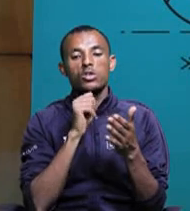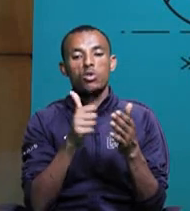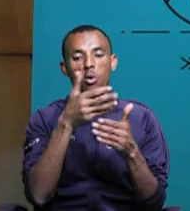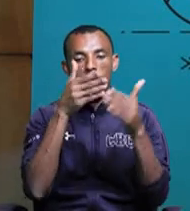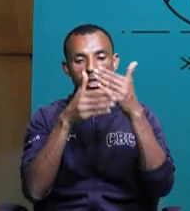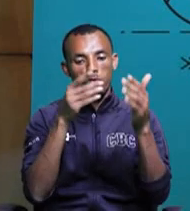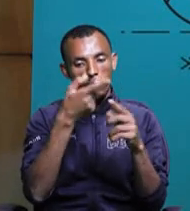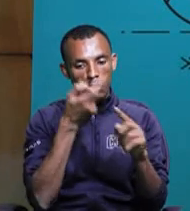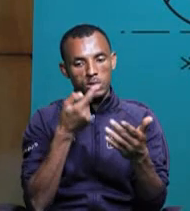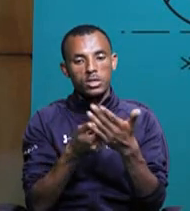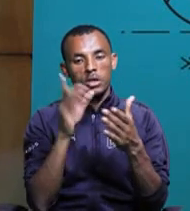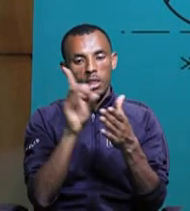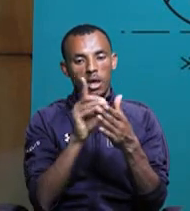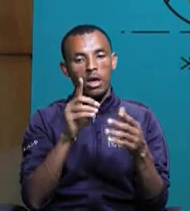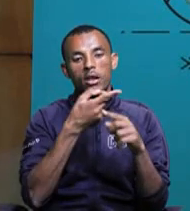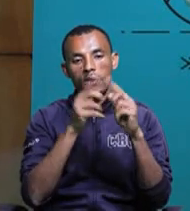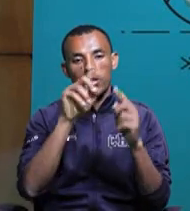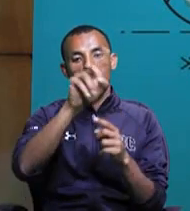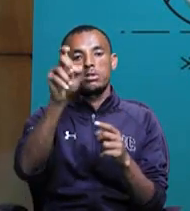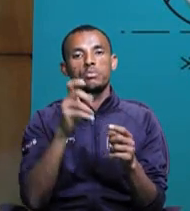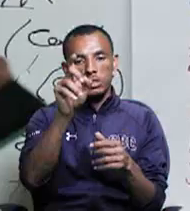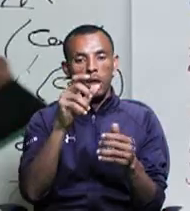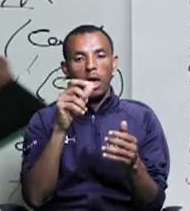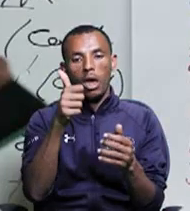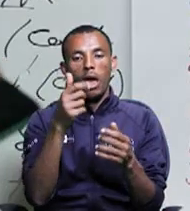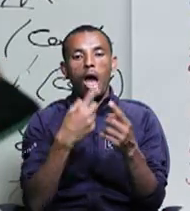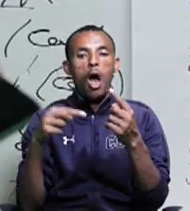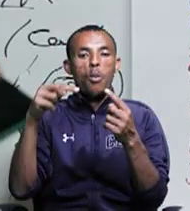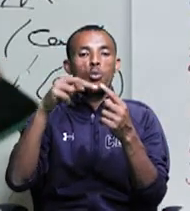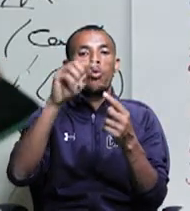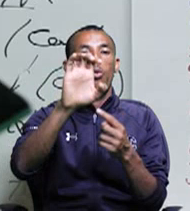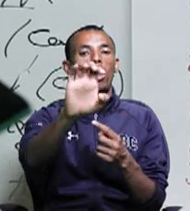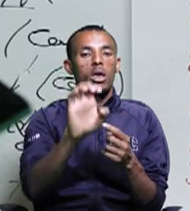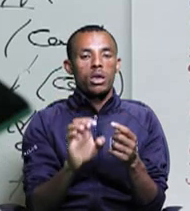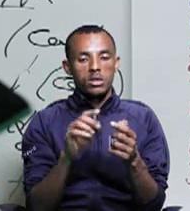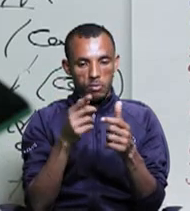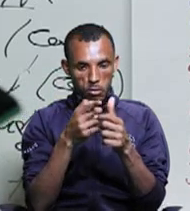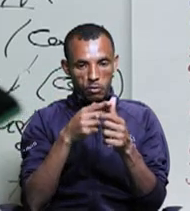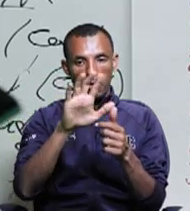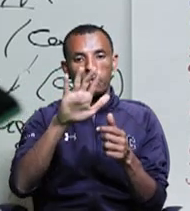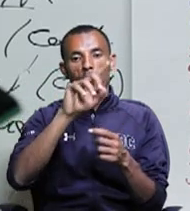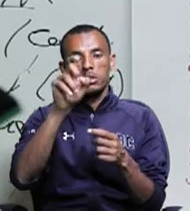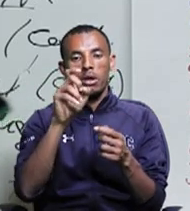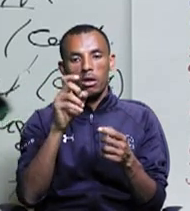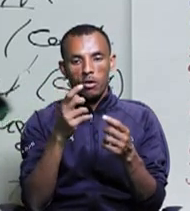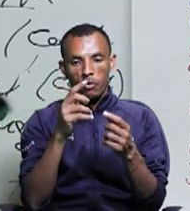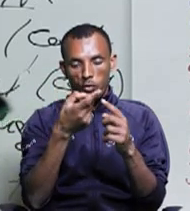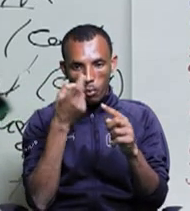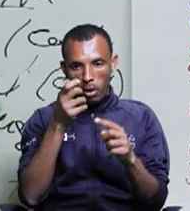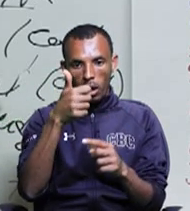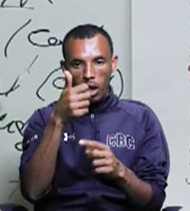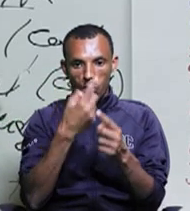From this data, different questions may be asked. Try to give answer for the first 5 questions from A to E.